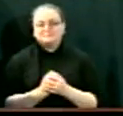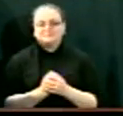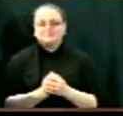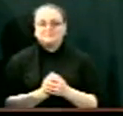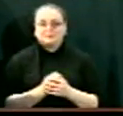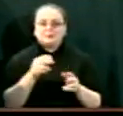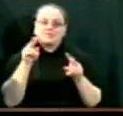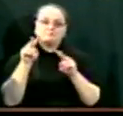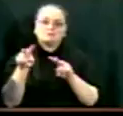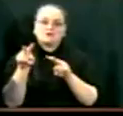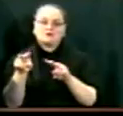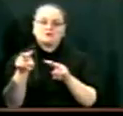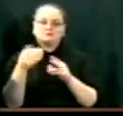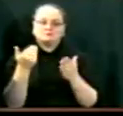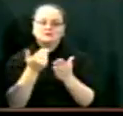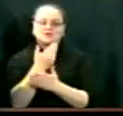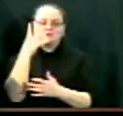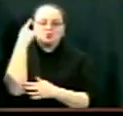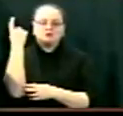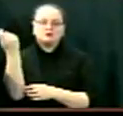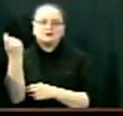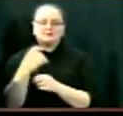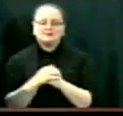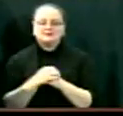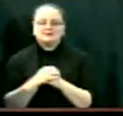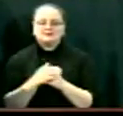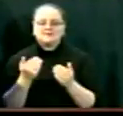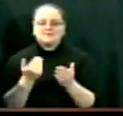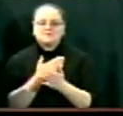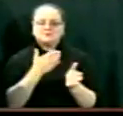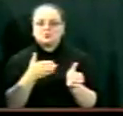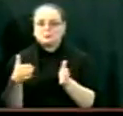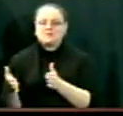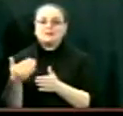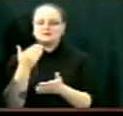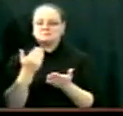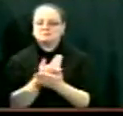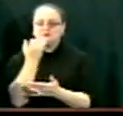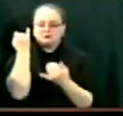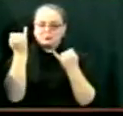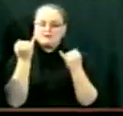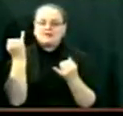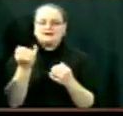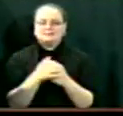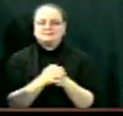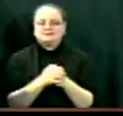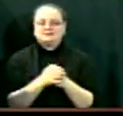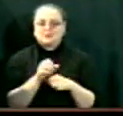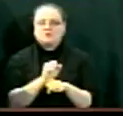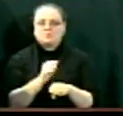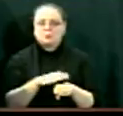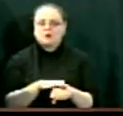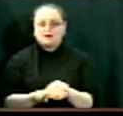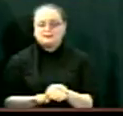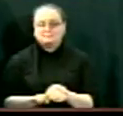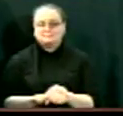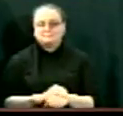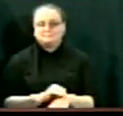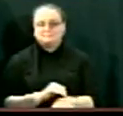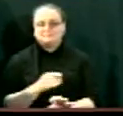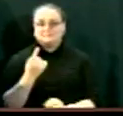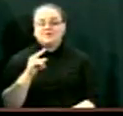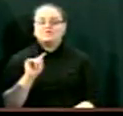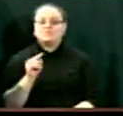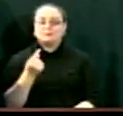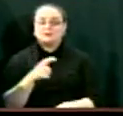looking forward to some new dreams and some new plans and some new ideas that we're working on. And for the